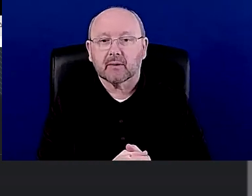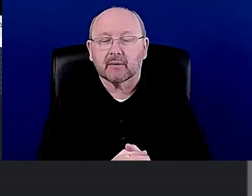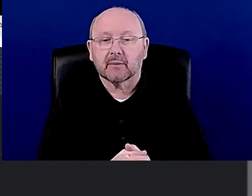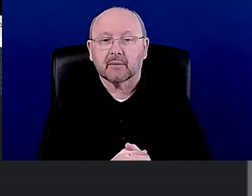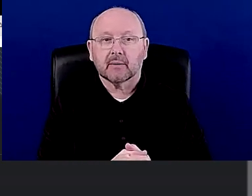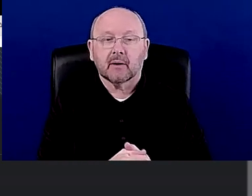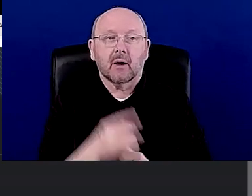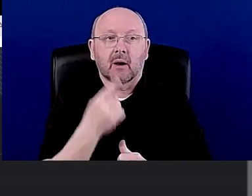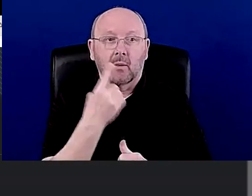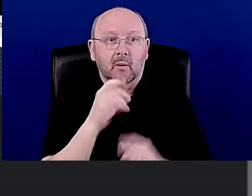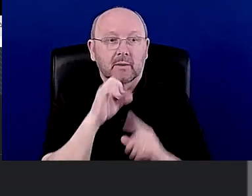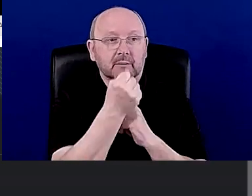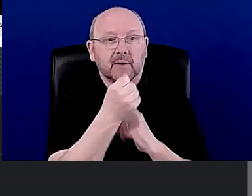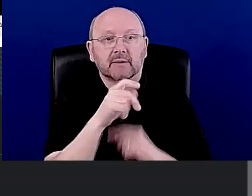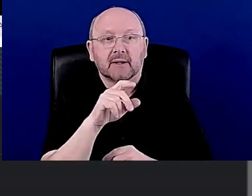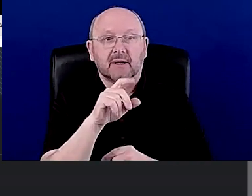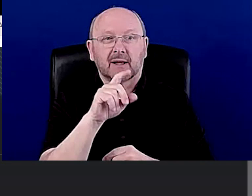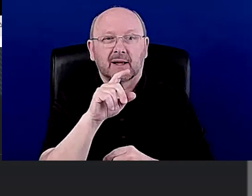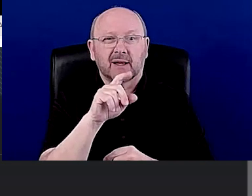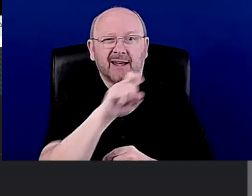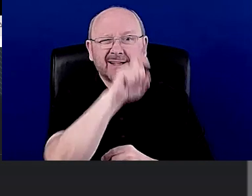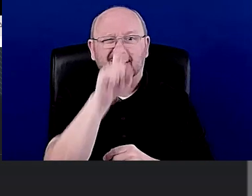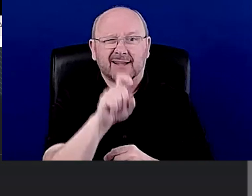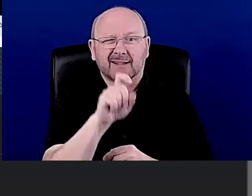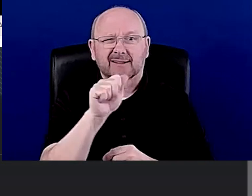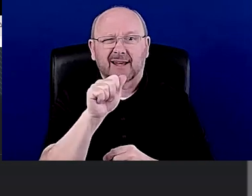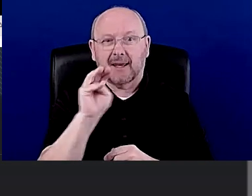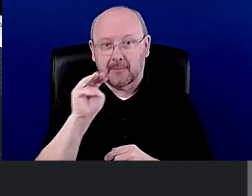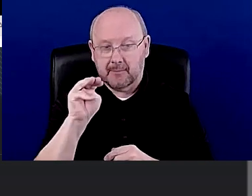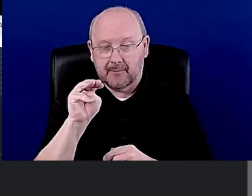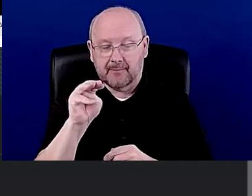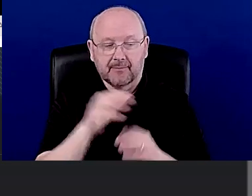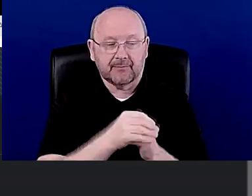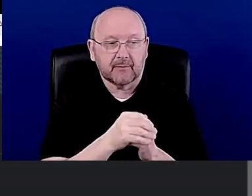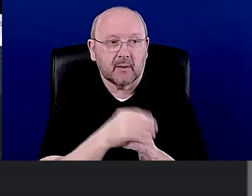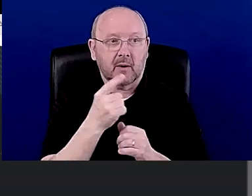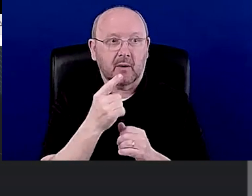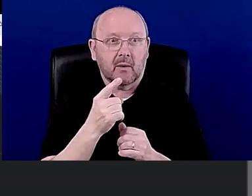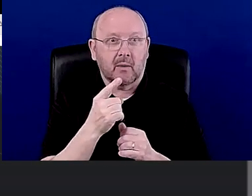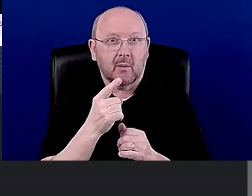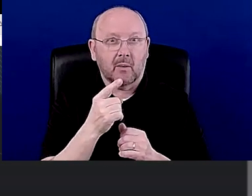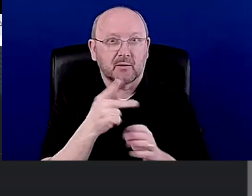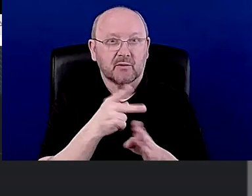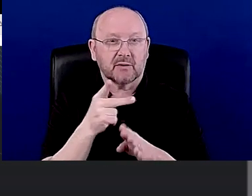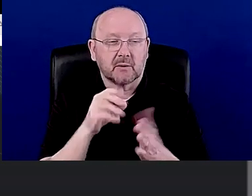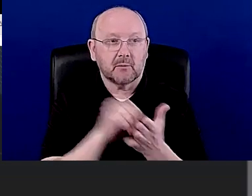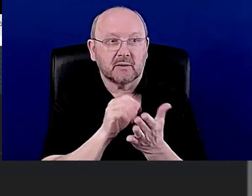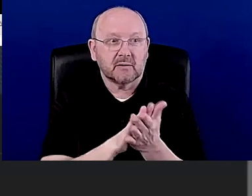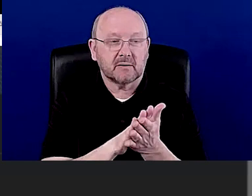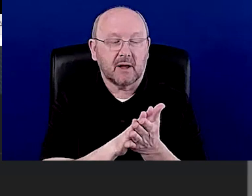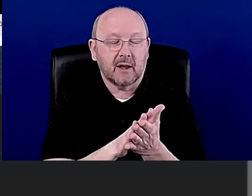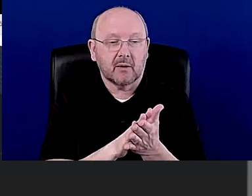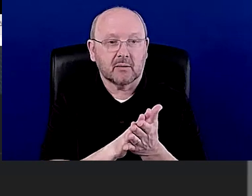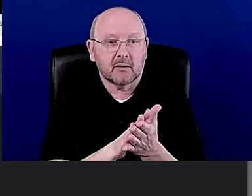case that came out of Texas A&M where a professor actually put in a bunch of student responses into ChatGPT and said, hey, did you write